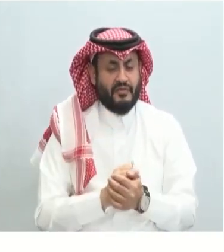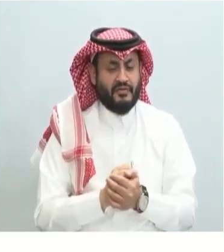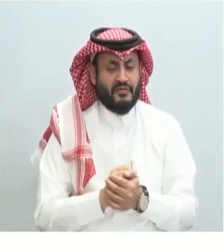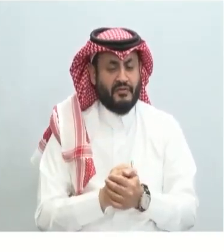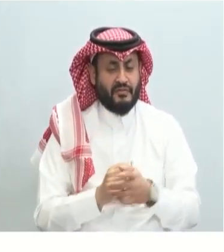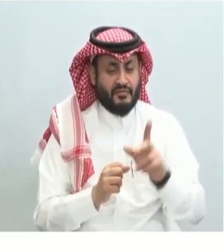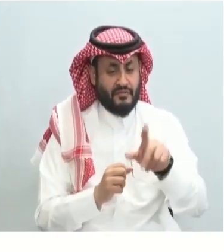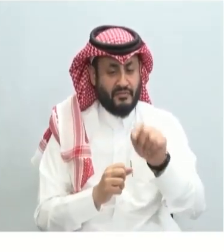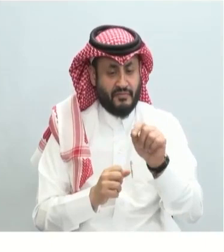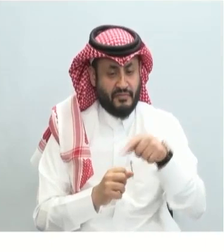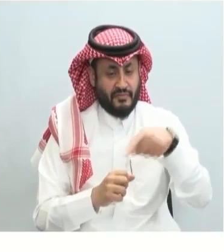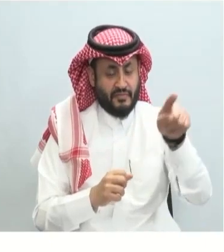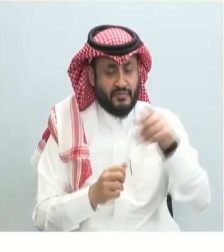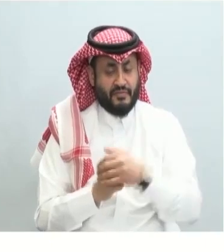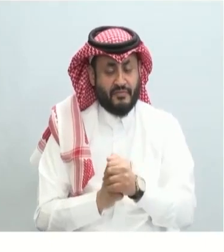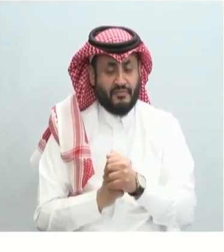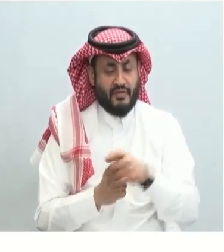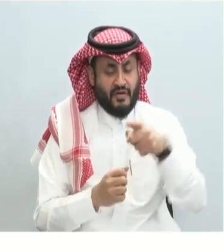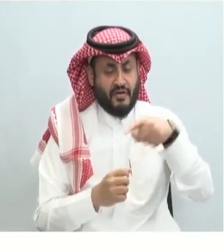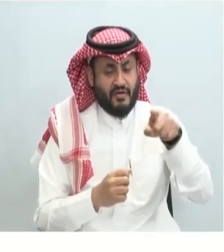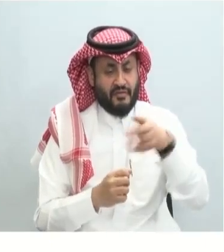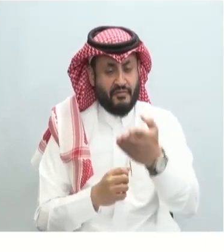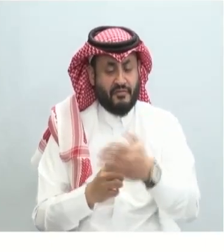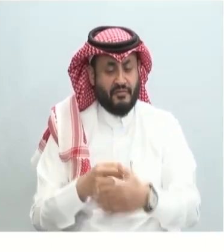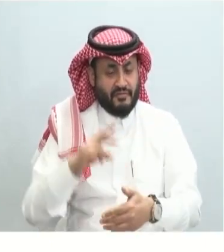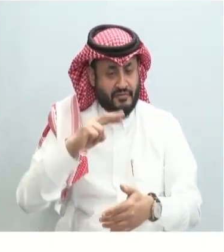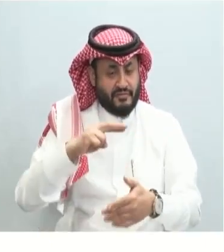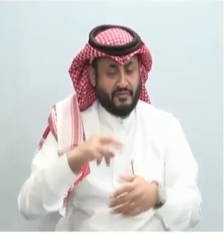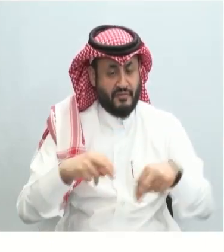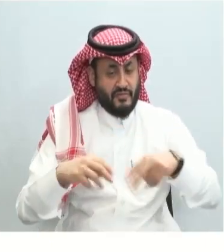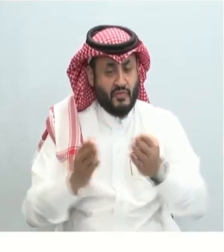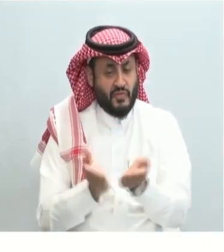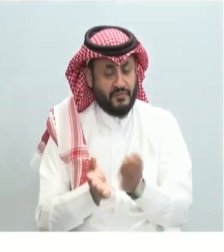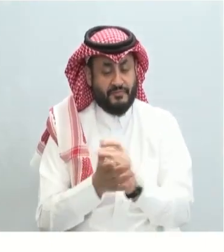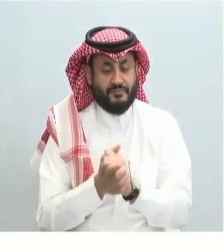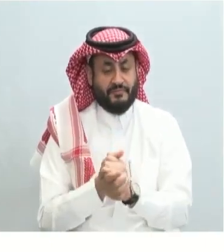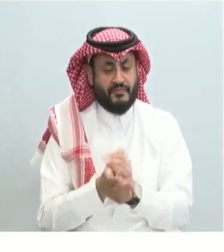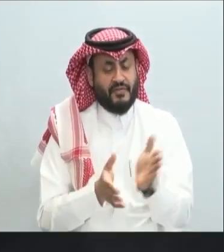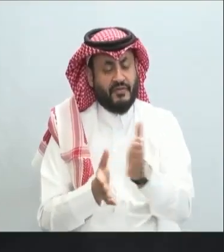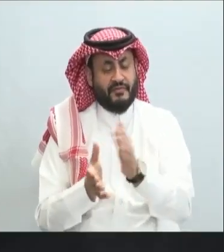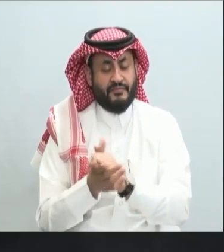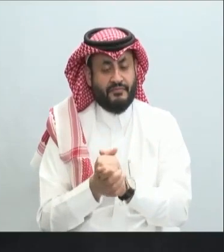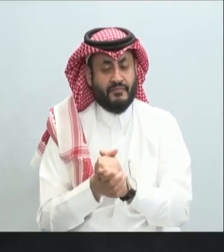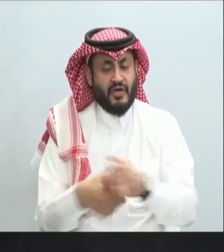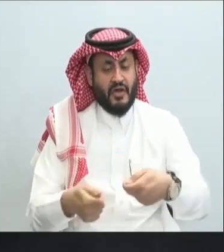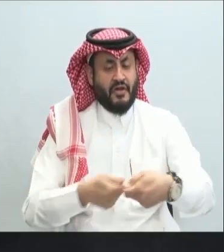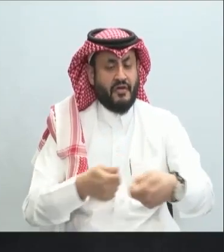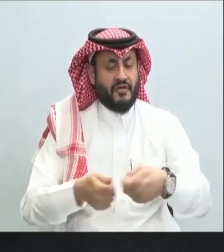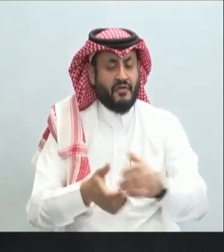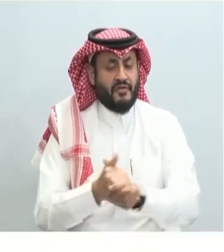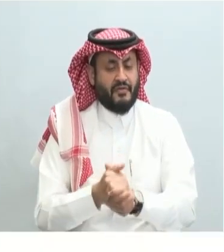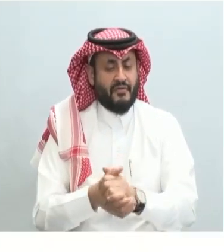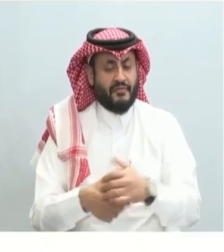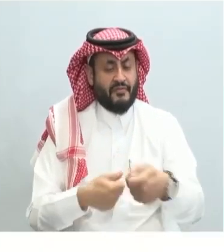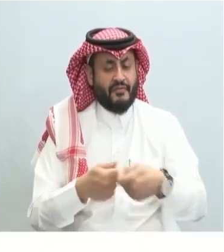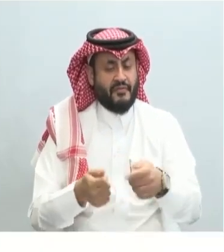you need to put a check mark like this. If you want to go to our shopping, for example, on one of